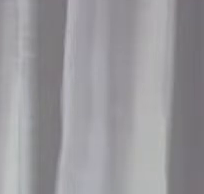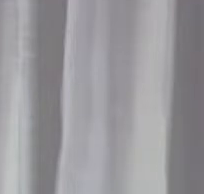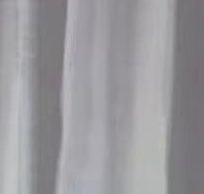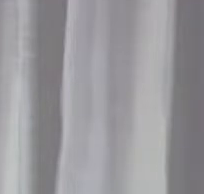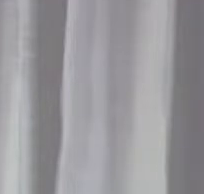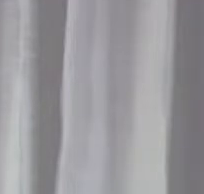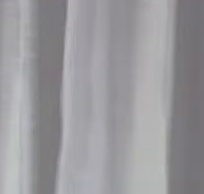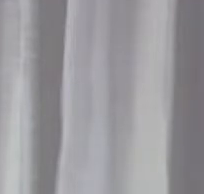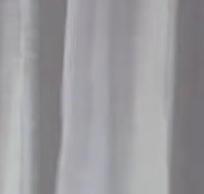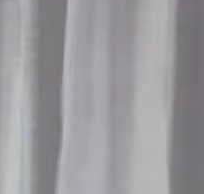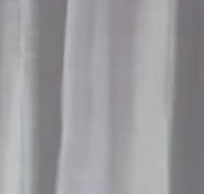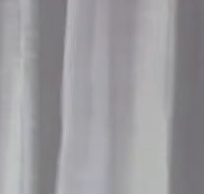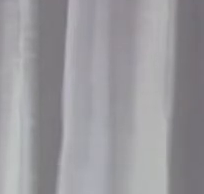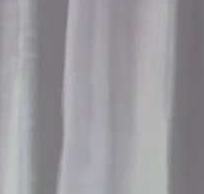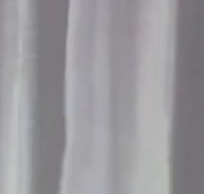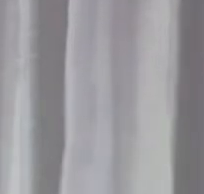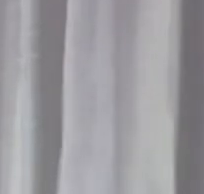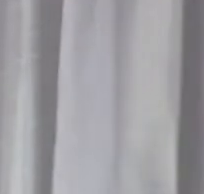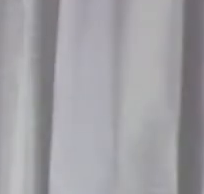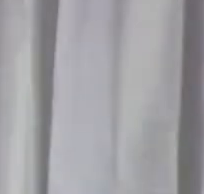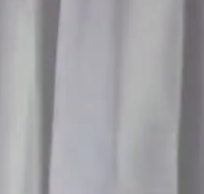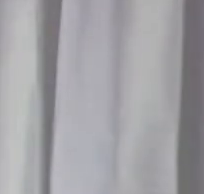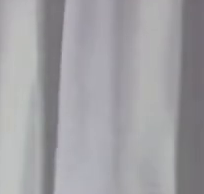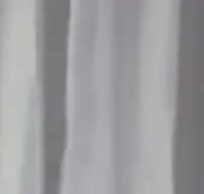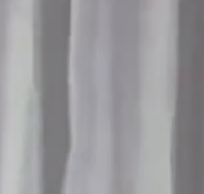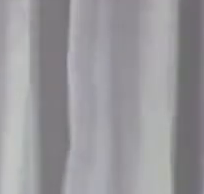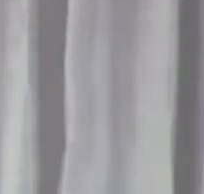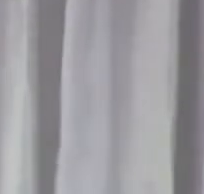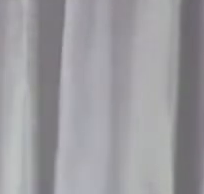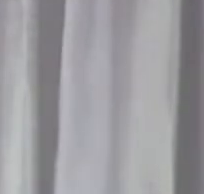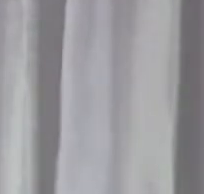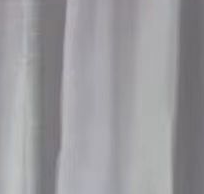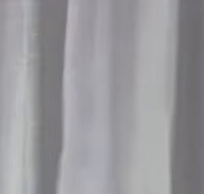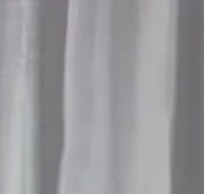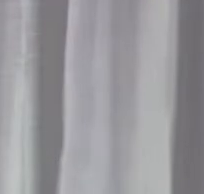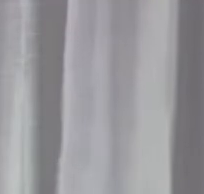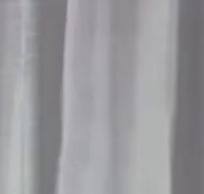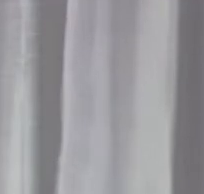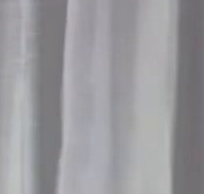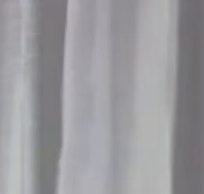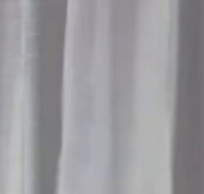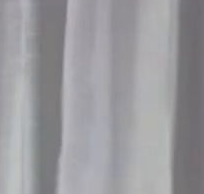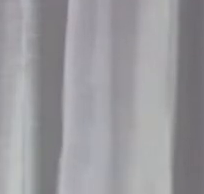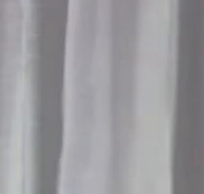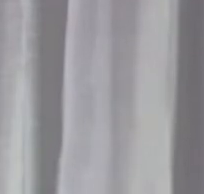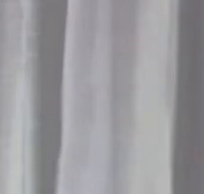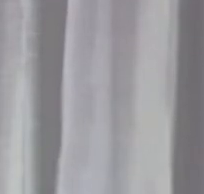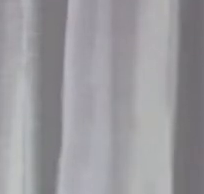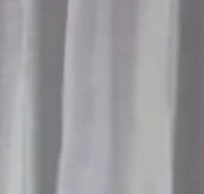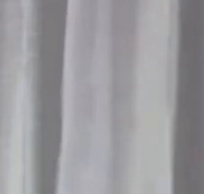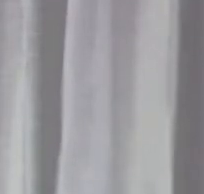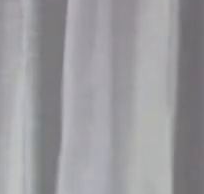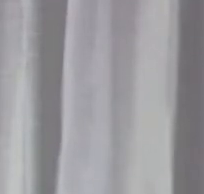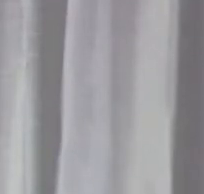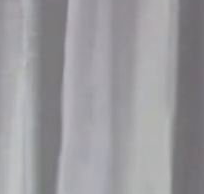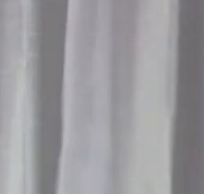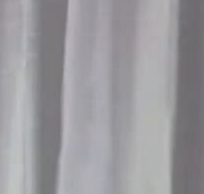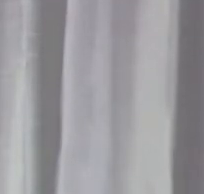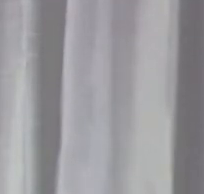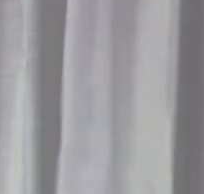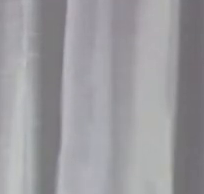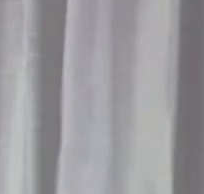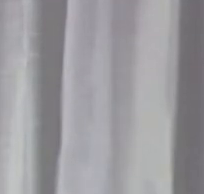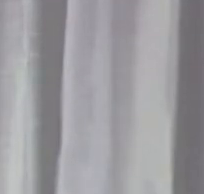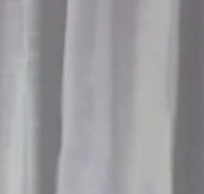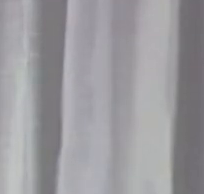him while he prepares to bring the message from you, Father. So we just pray blessings on this